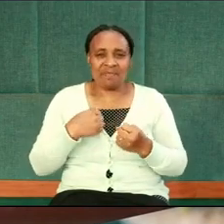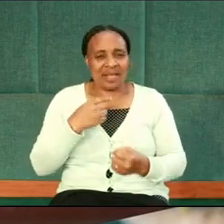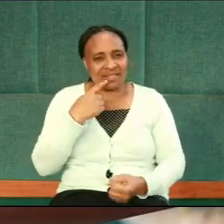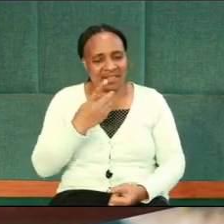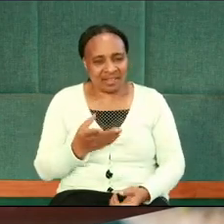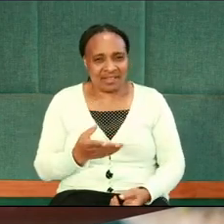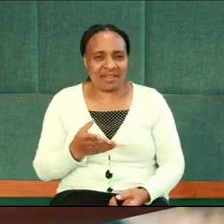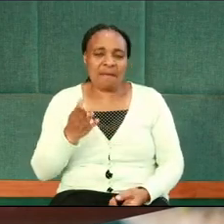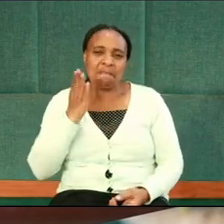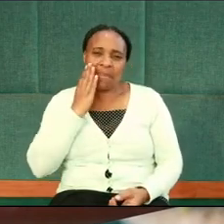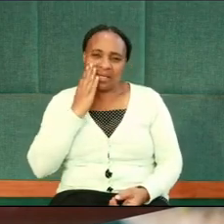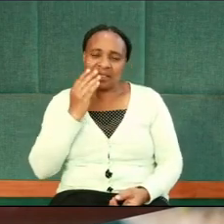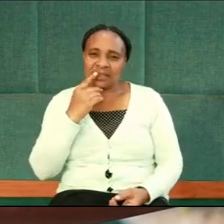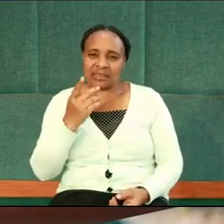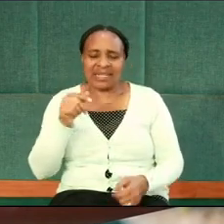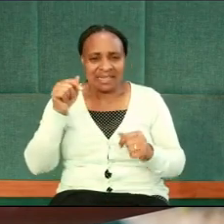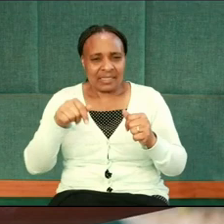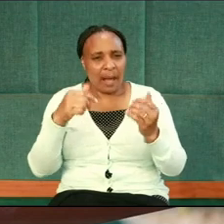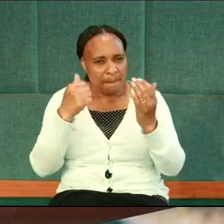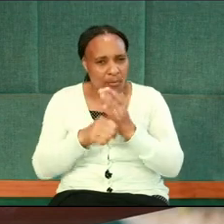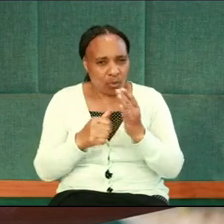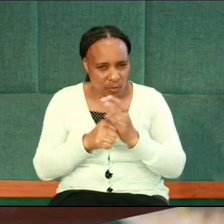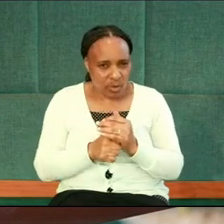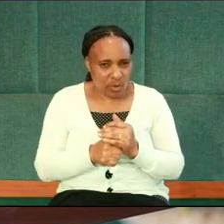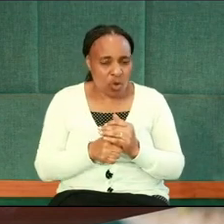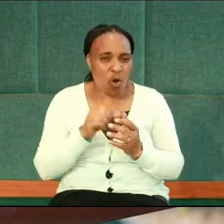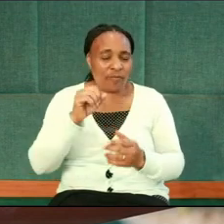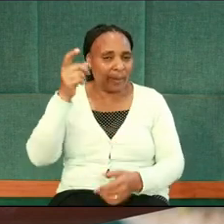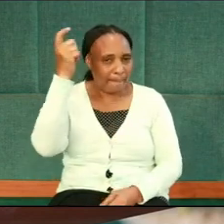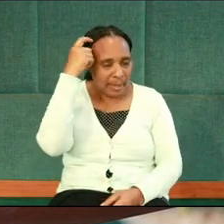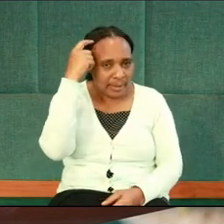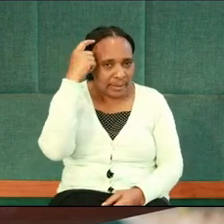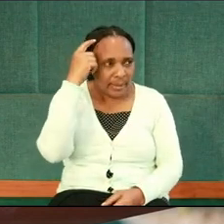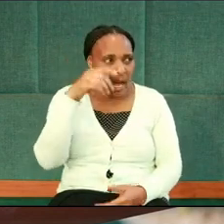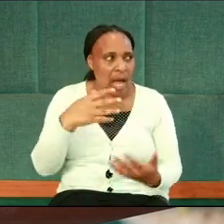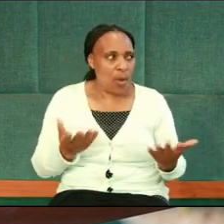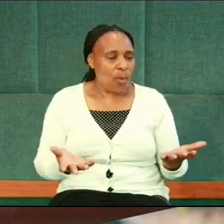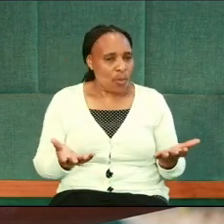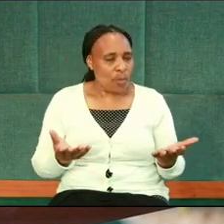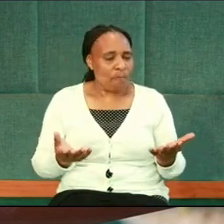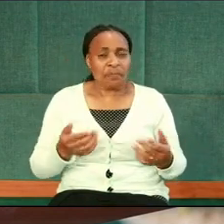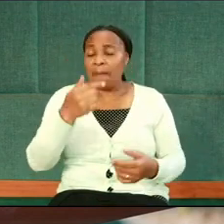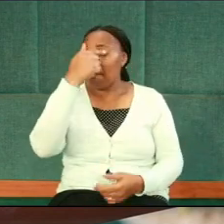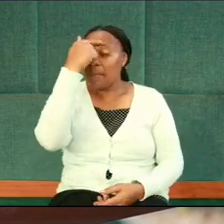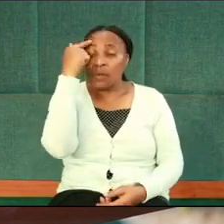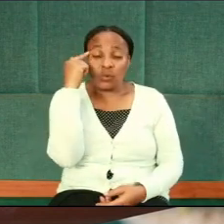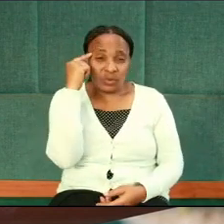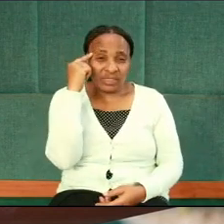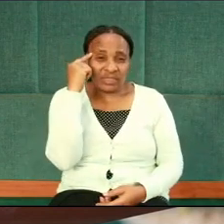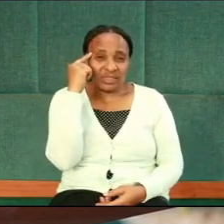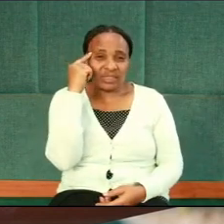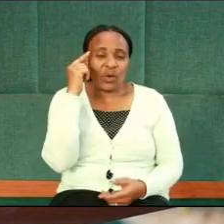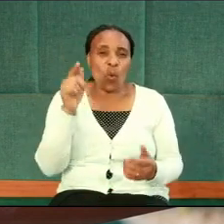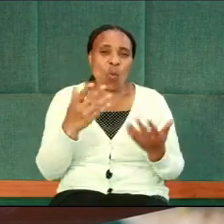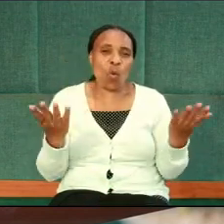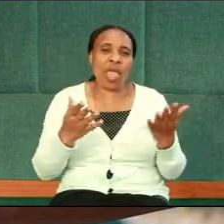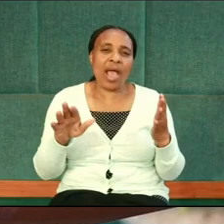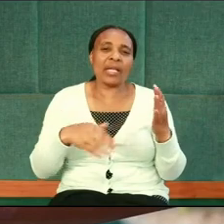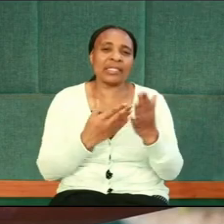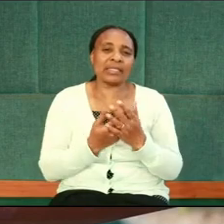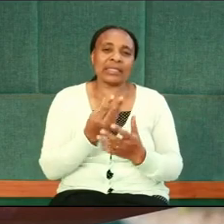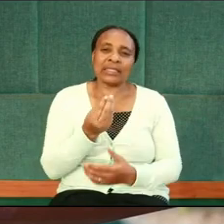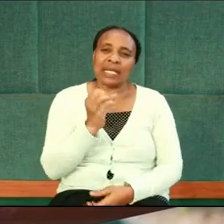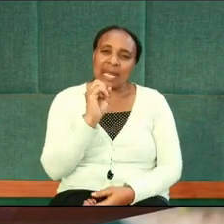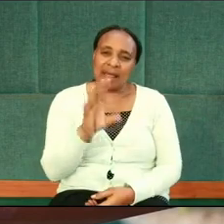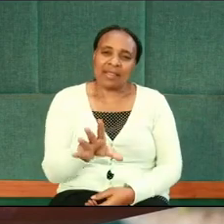no, this is a problem of the mind. He said, how? And because where it had reached was not easy,